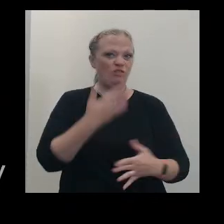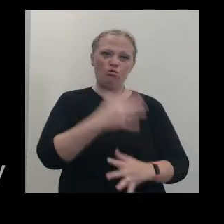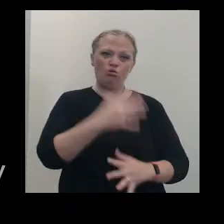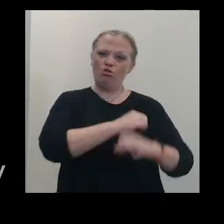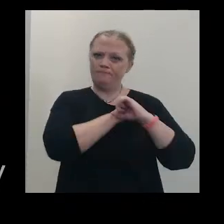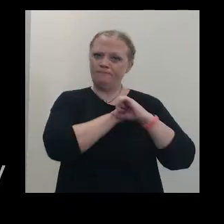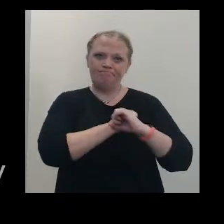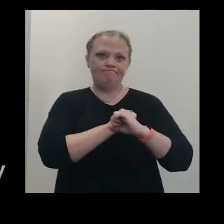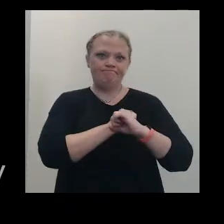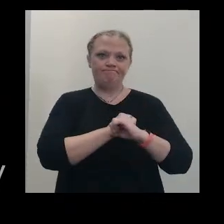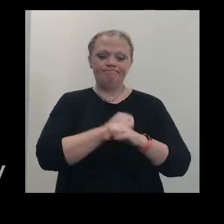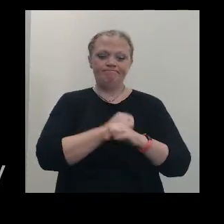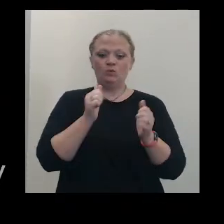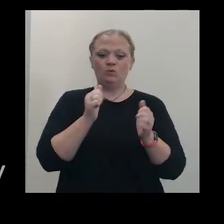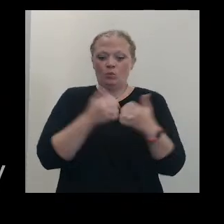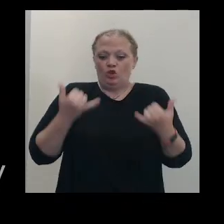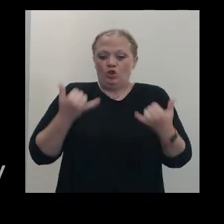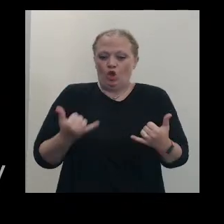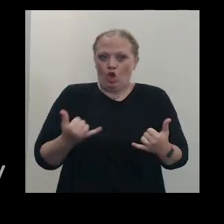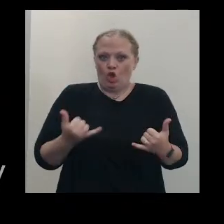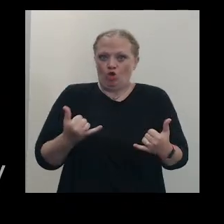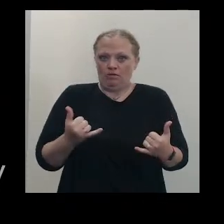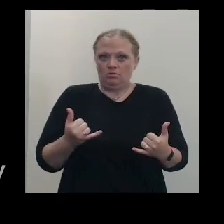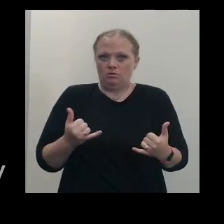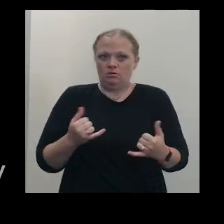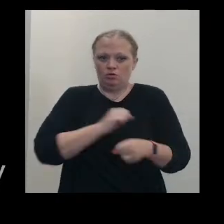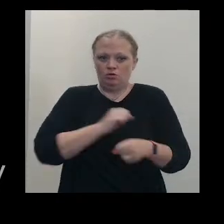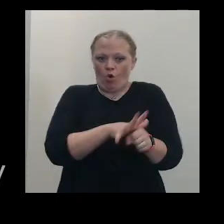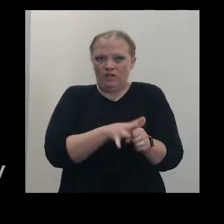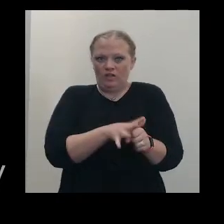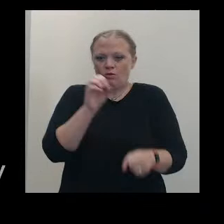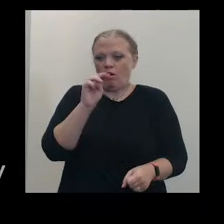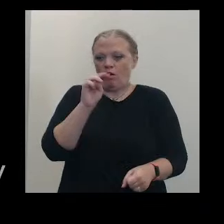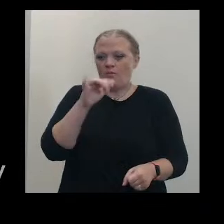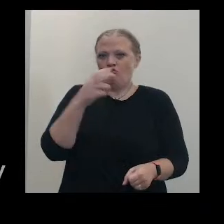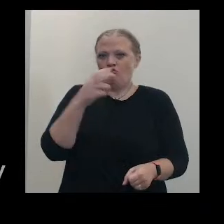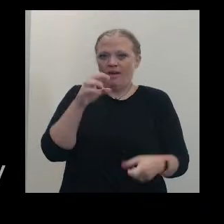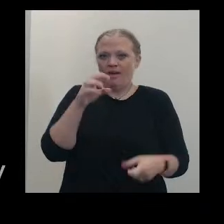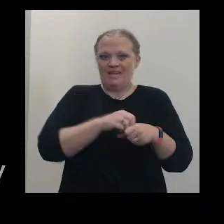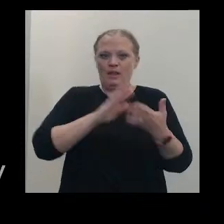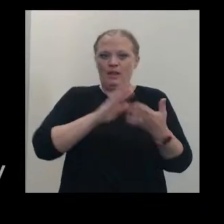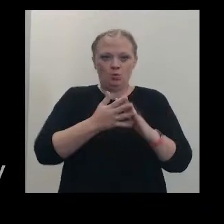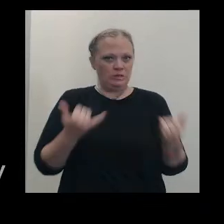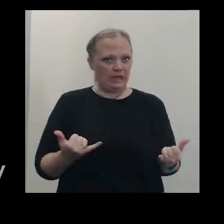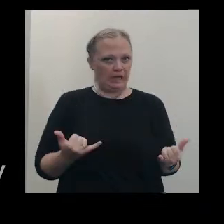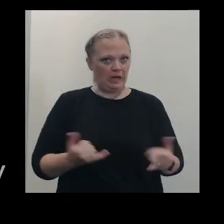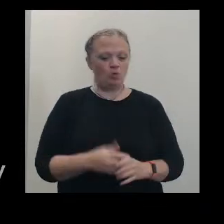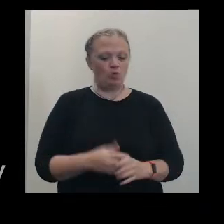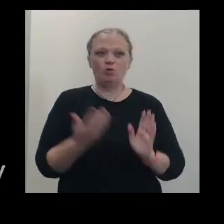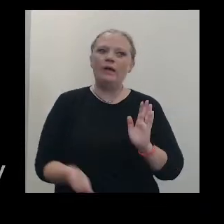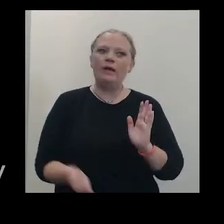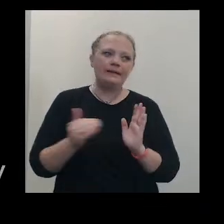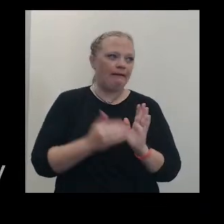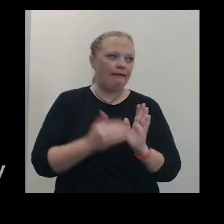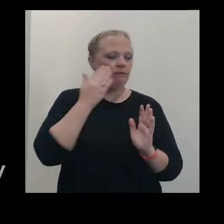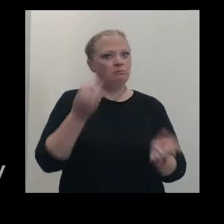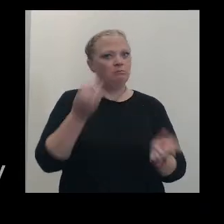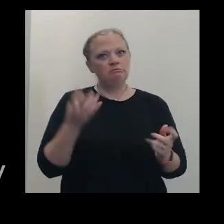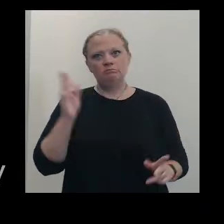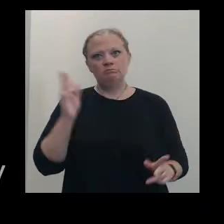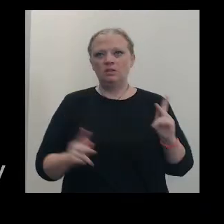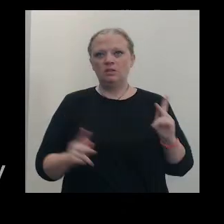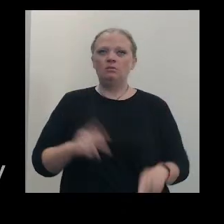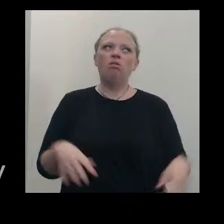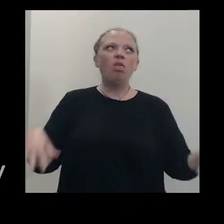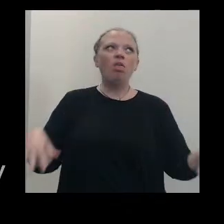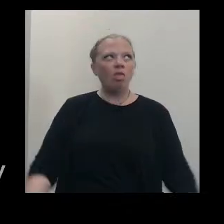protection with the currently circulating Omicron variant in our community. So, again, I know that a lot of people think, oh, I've